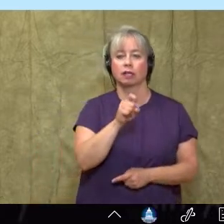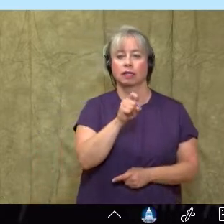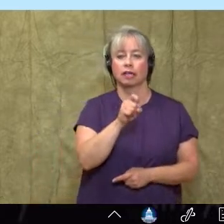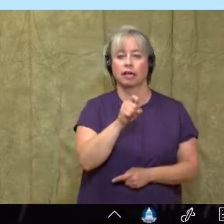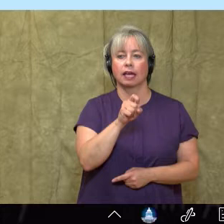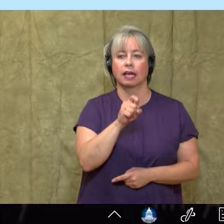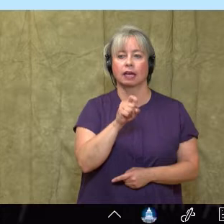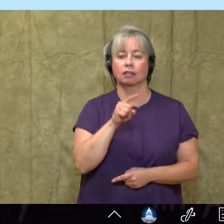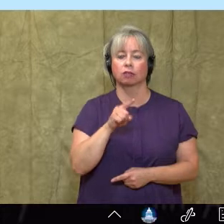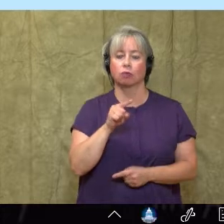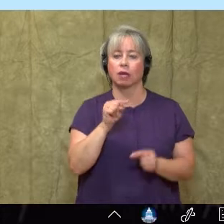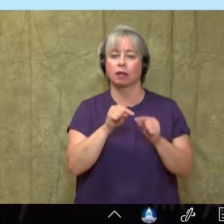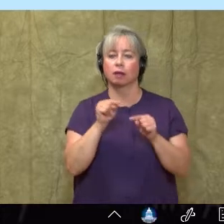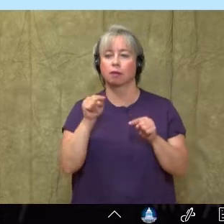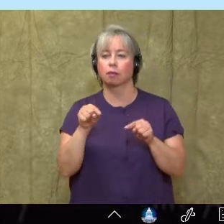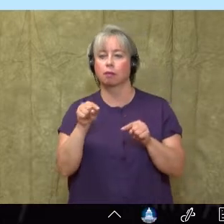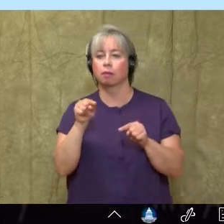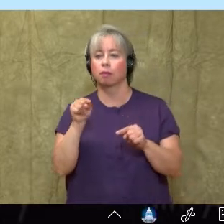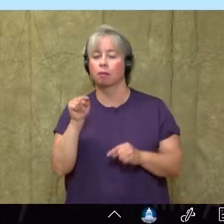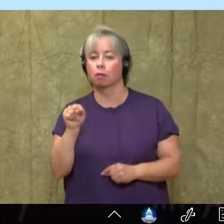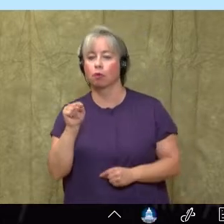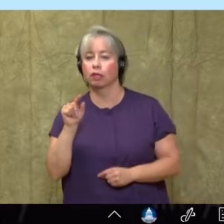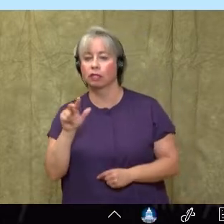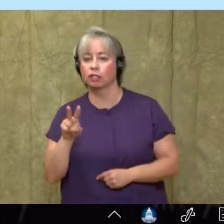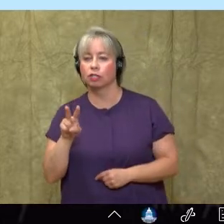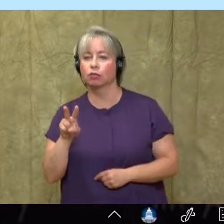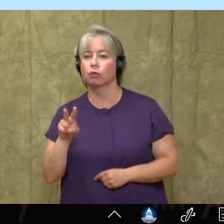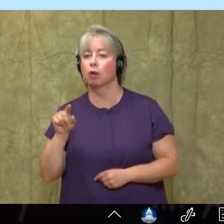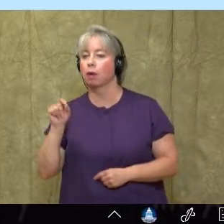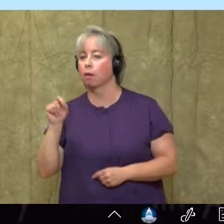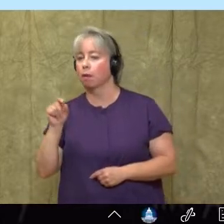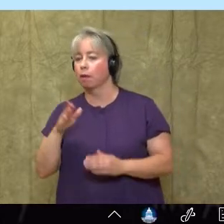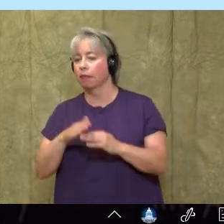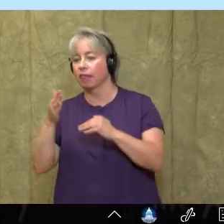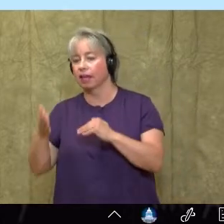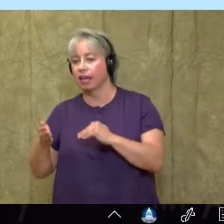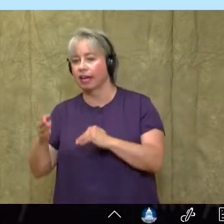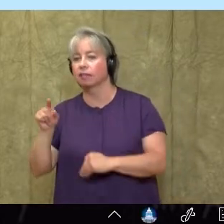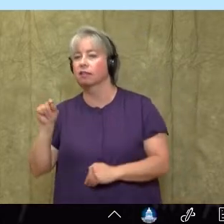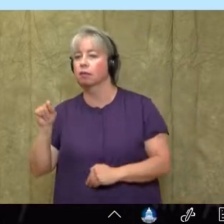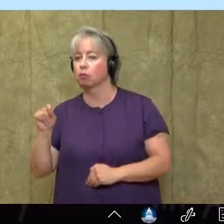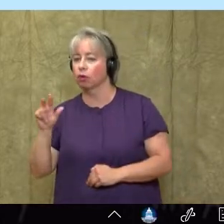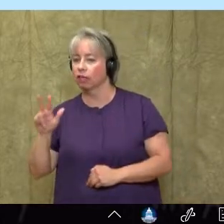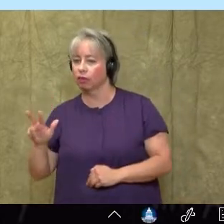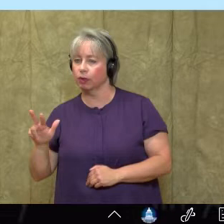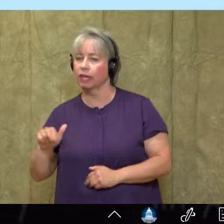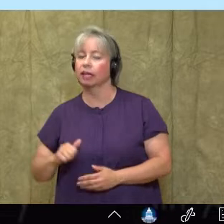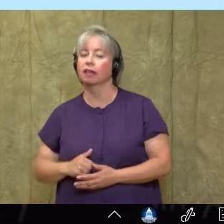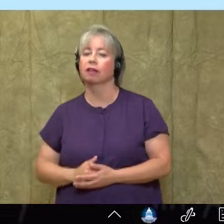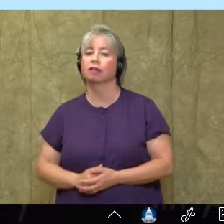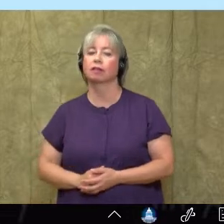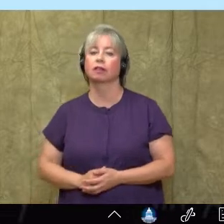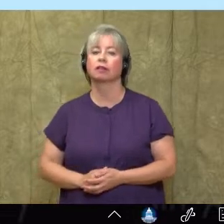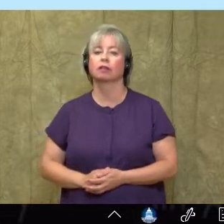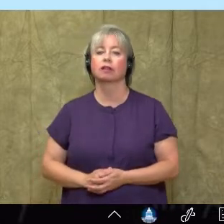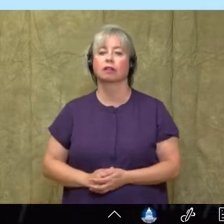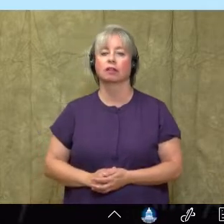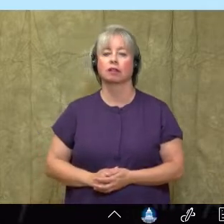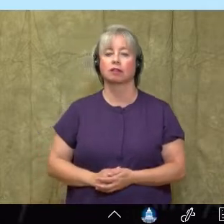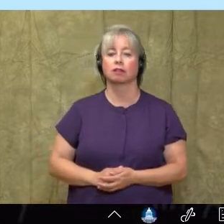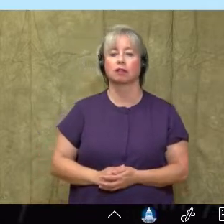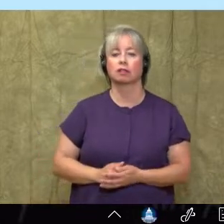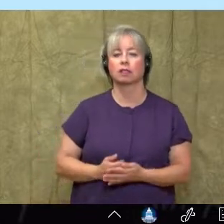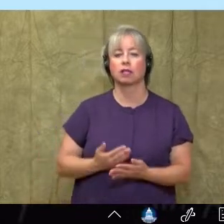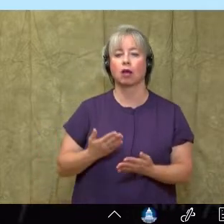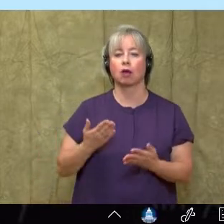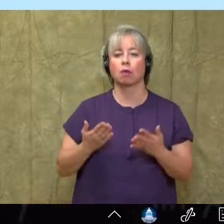would be 0.2. What would you think the next one would be? 0.3. That's right. So I'm going to put sub 1s, and you may have